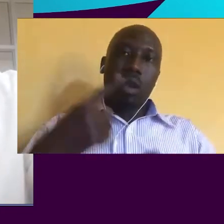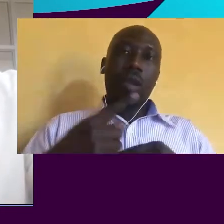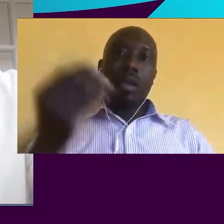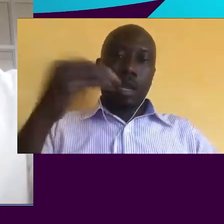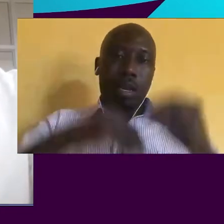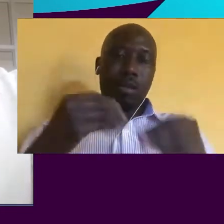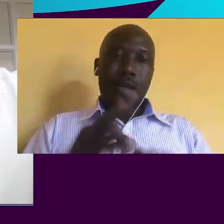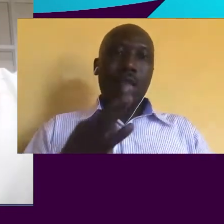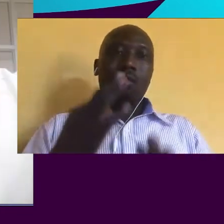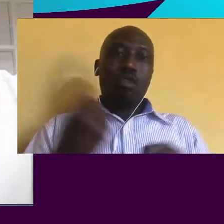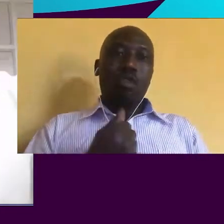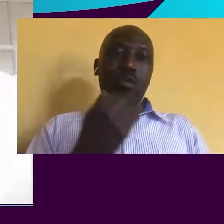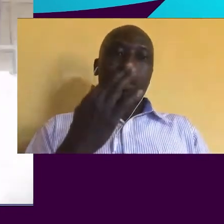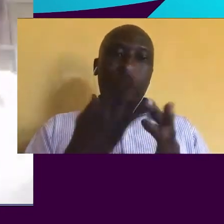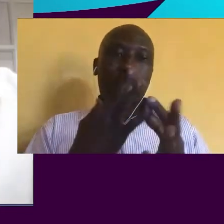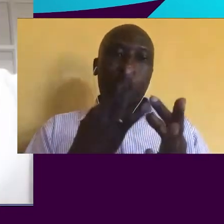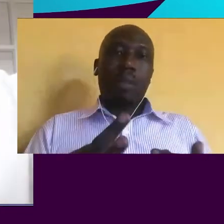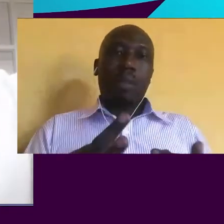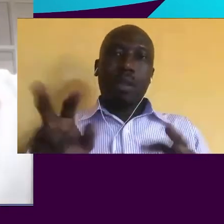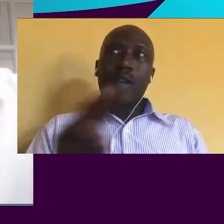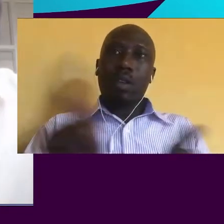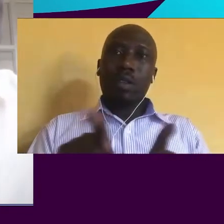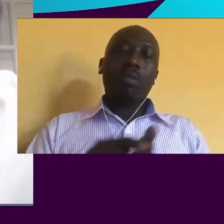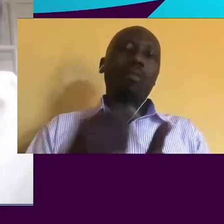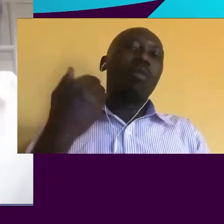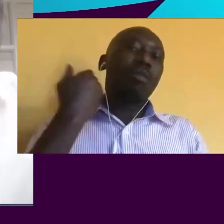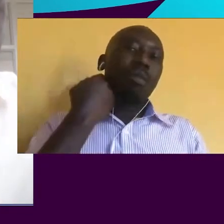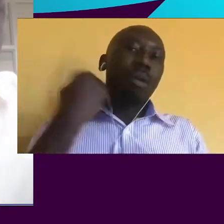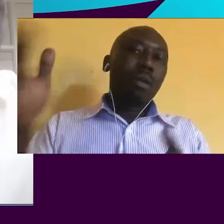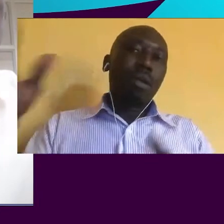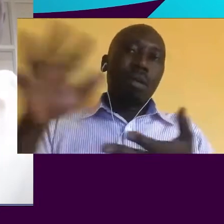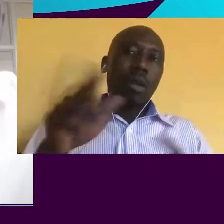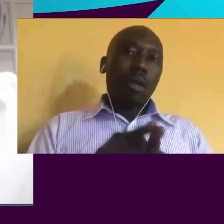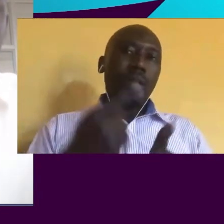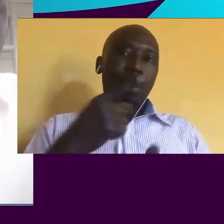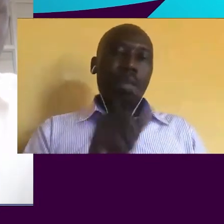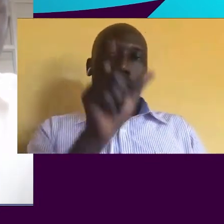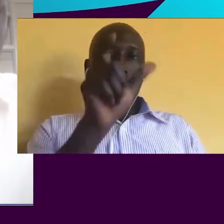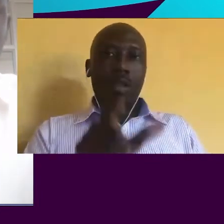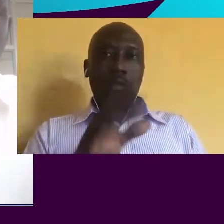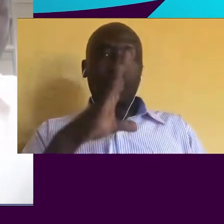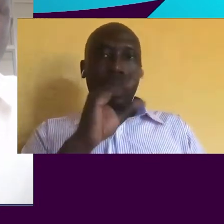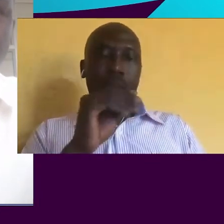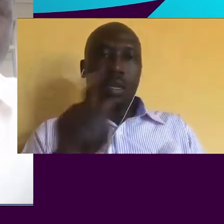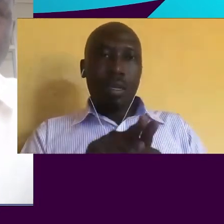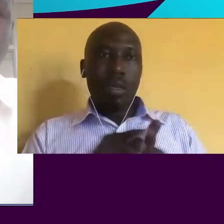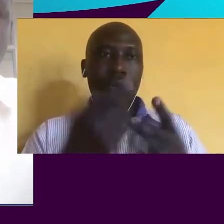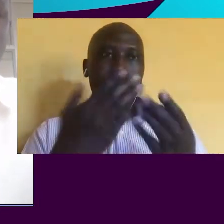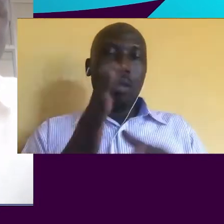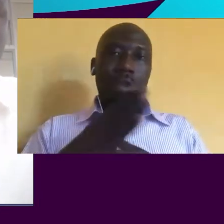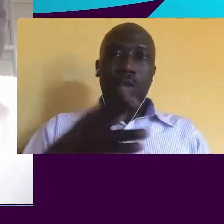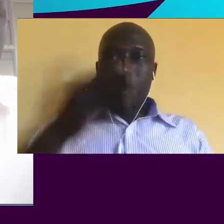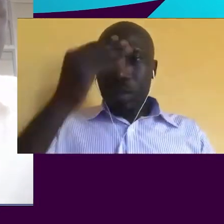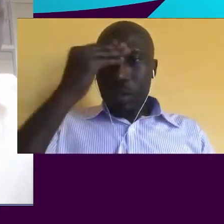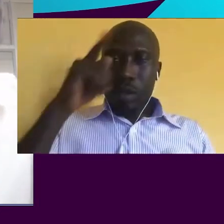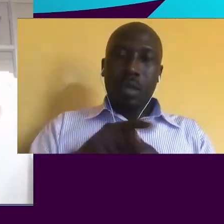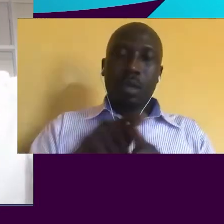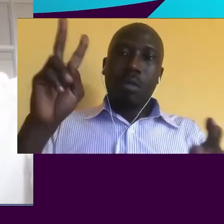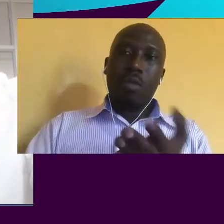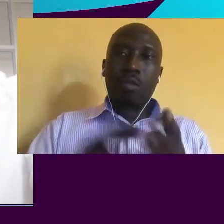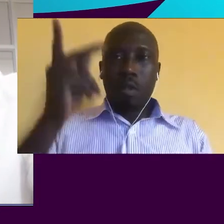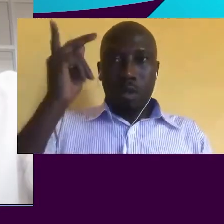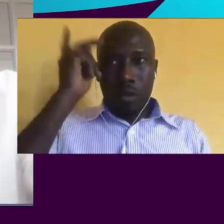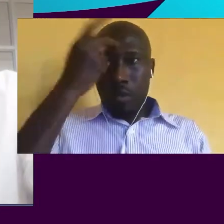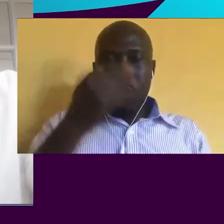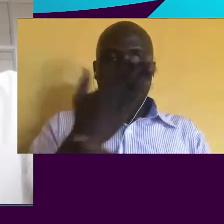like that. I see someone here in the chat room who says he proposes that Ministry of Education adopts a policy to have all schools employ